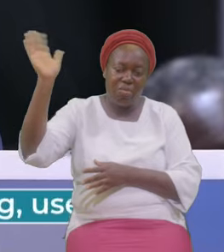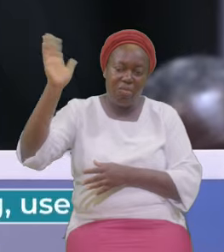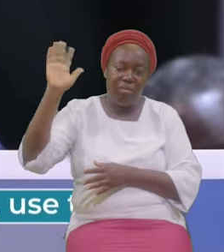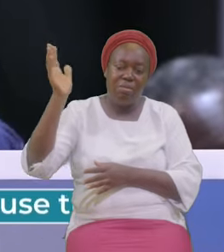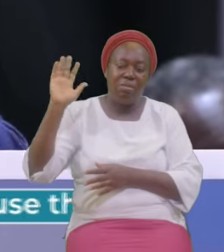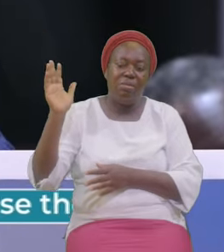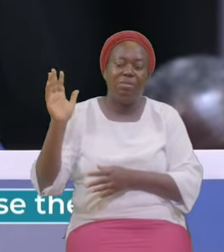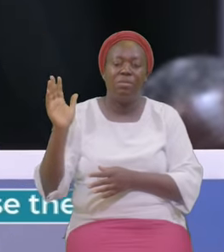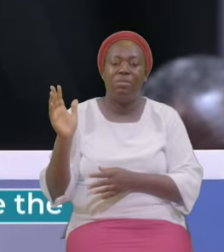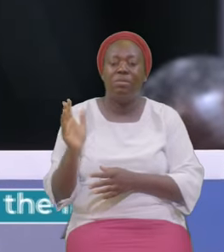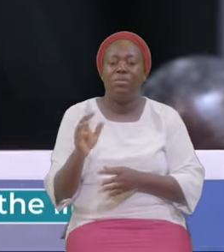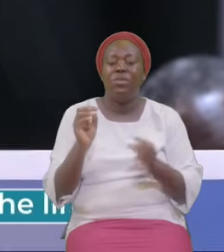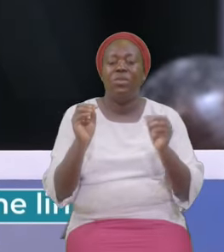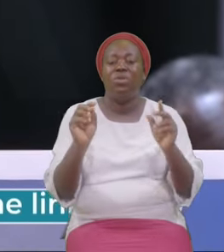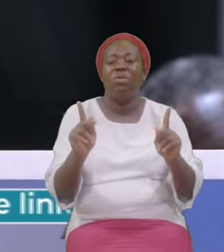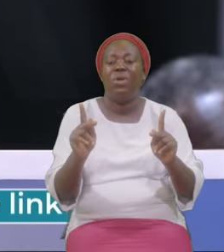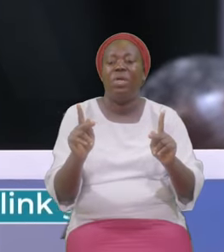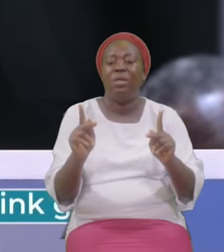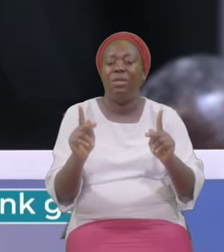Okay. On that column,